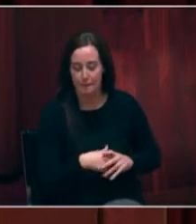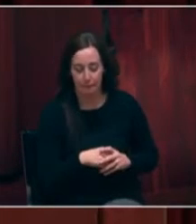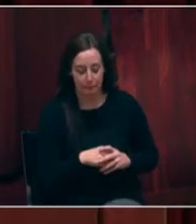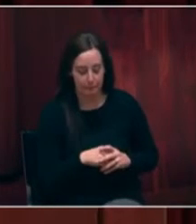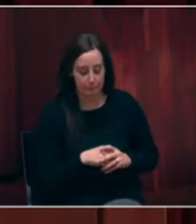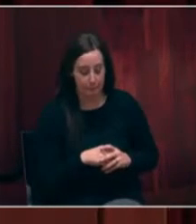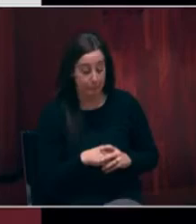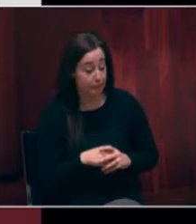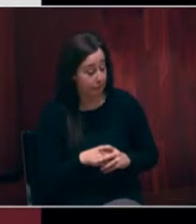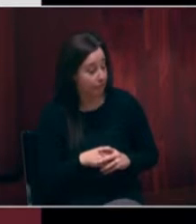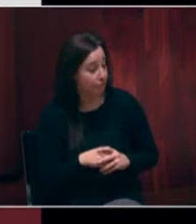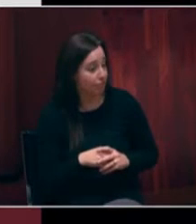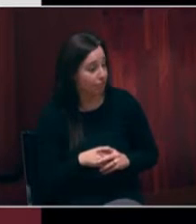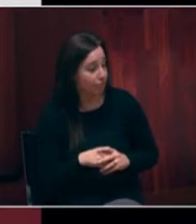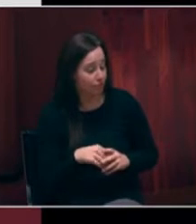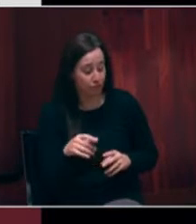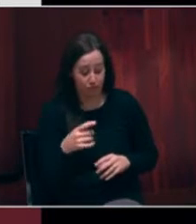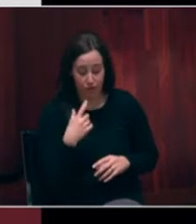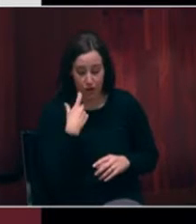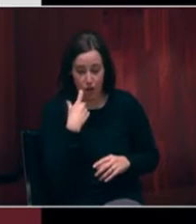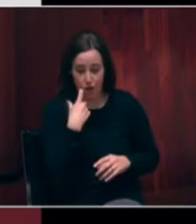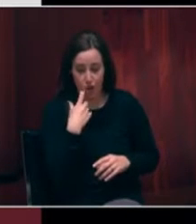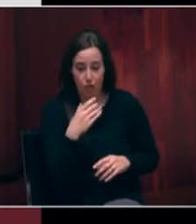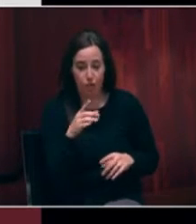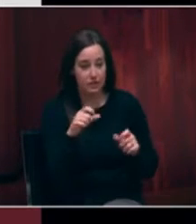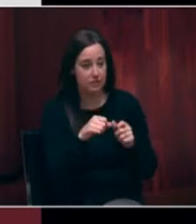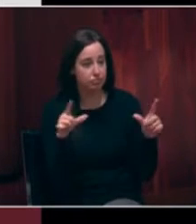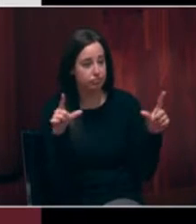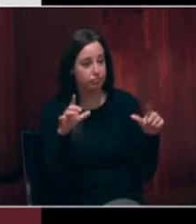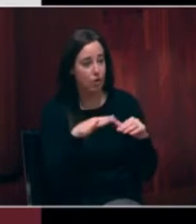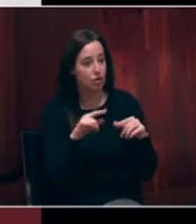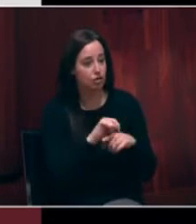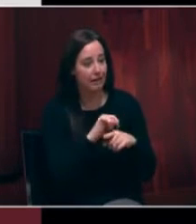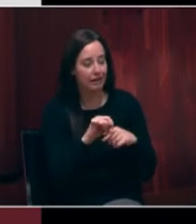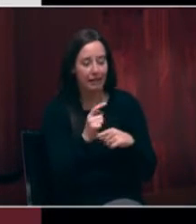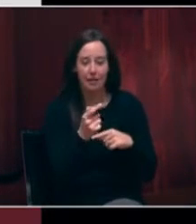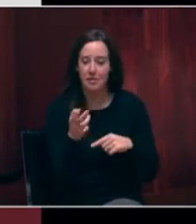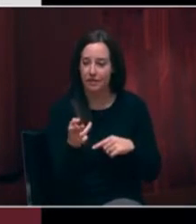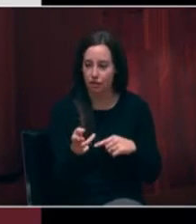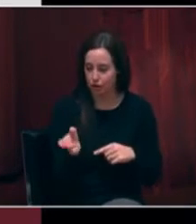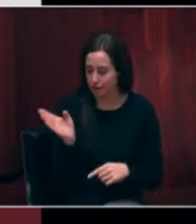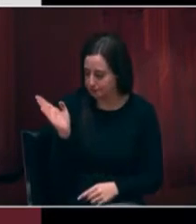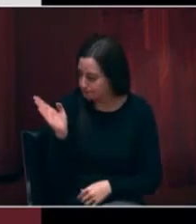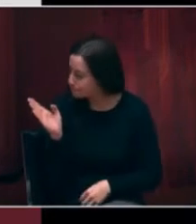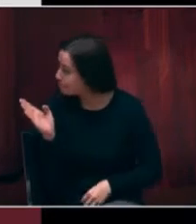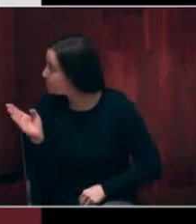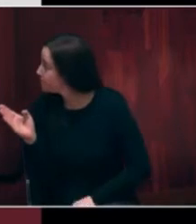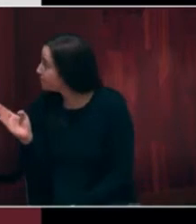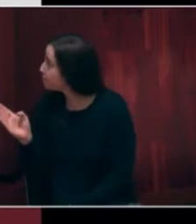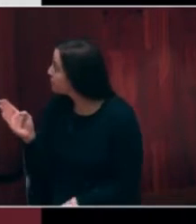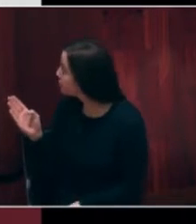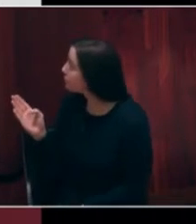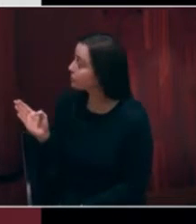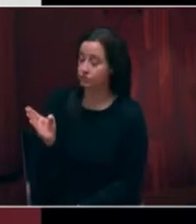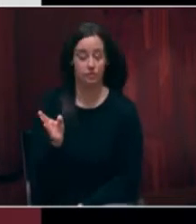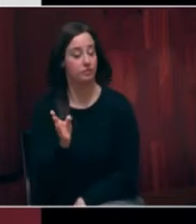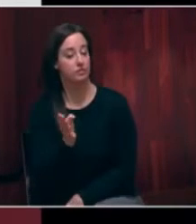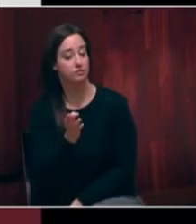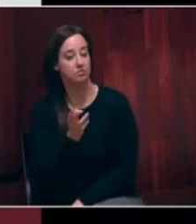So with that, the recent bulletin on training, a little history on this. It comes out of 2 areas,